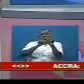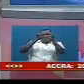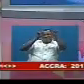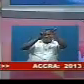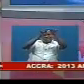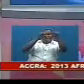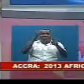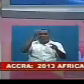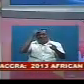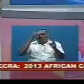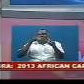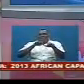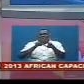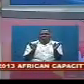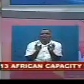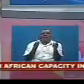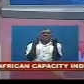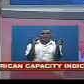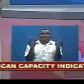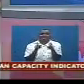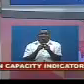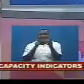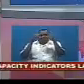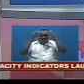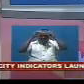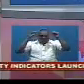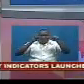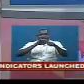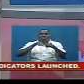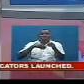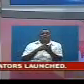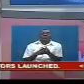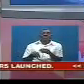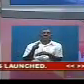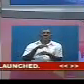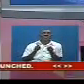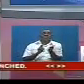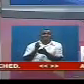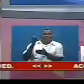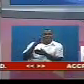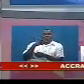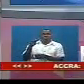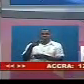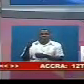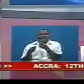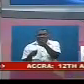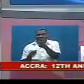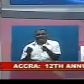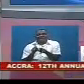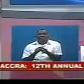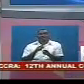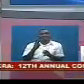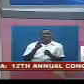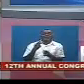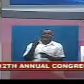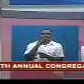encourage creativity and innovation. This was disclosed by the president of All Nations University in Koforidua, Dr. Samuel Donkor, at